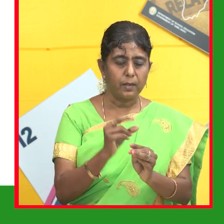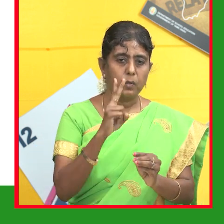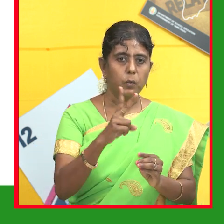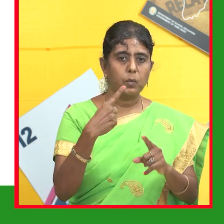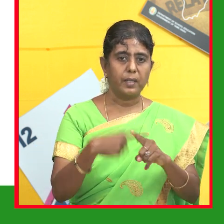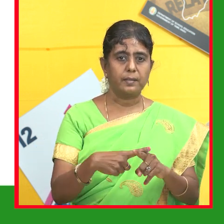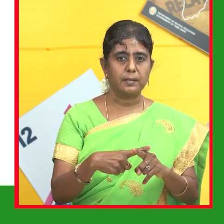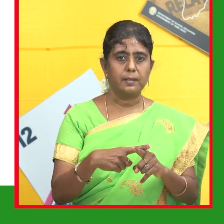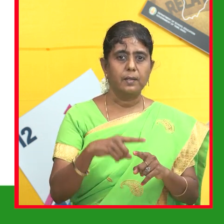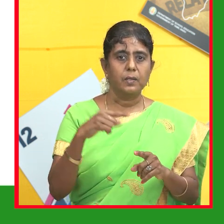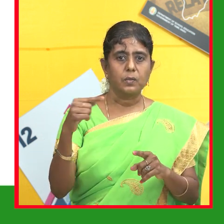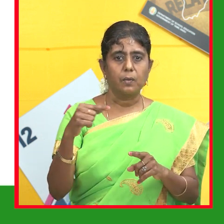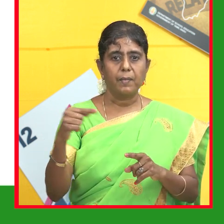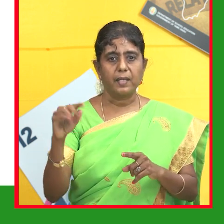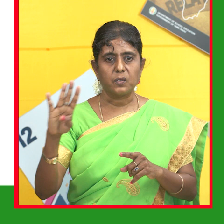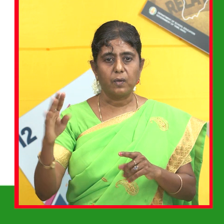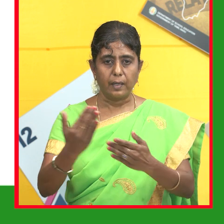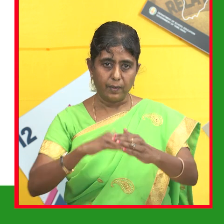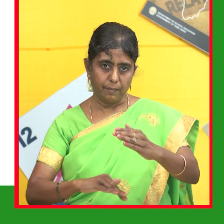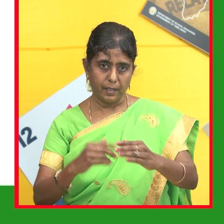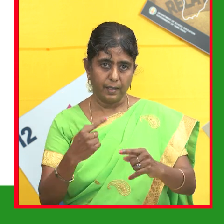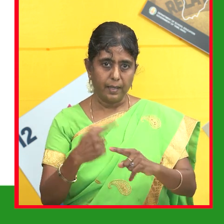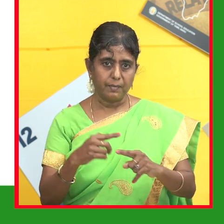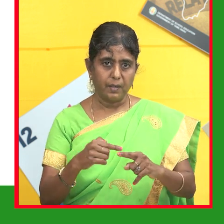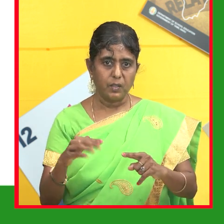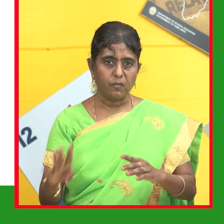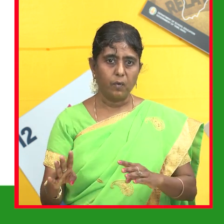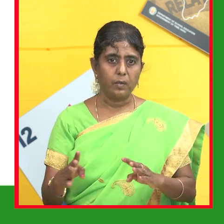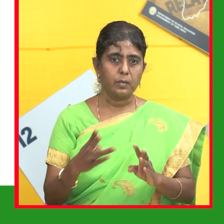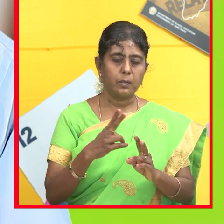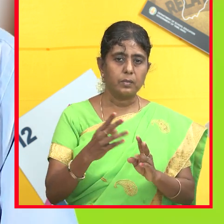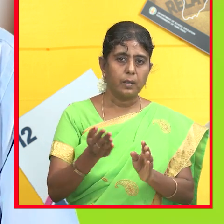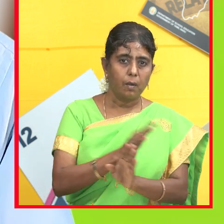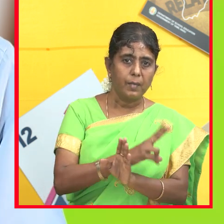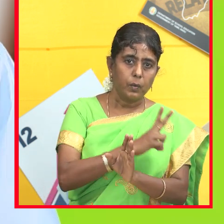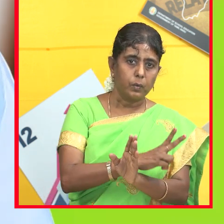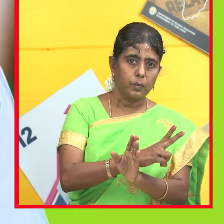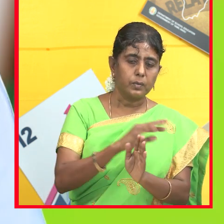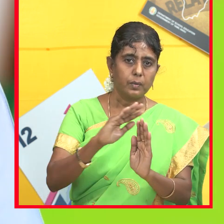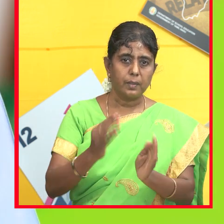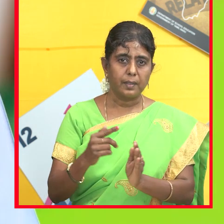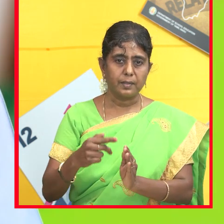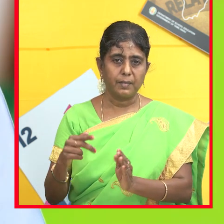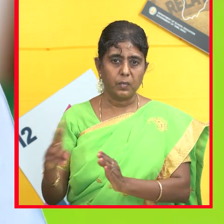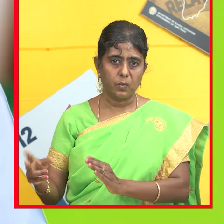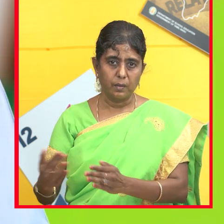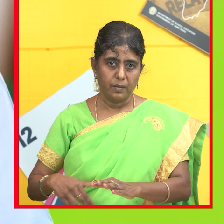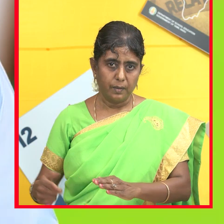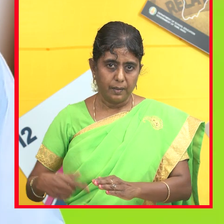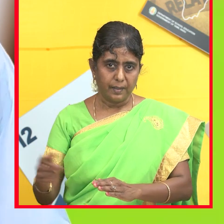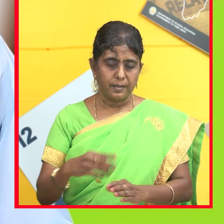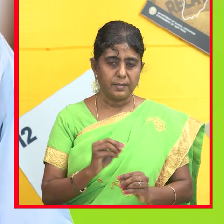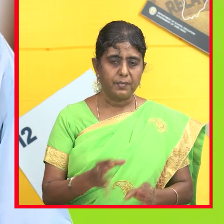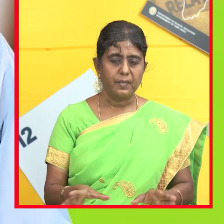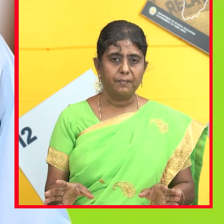2 out as common. So 2 into x minus 2 by x minus 4 become the answer. Very simple. We will see the